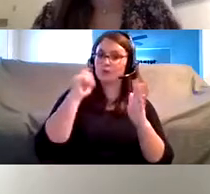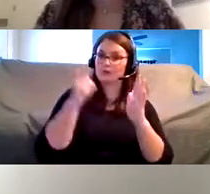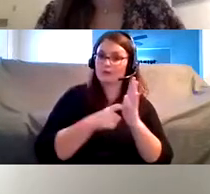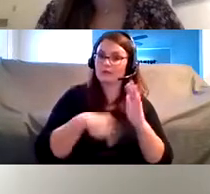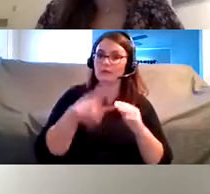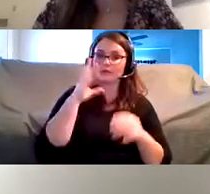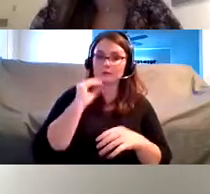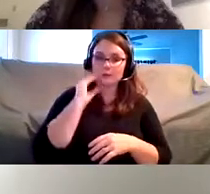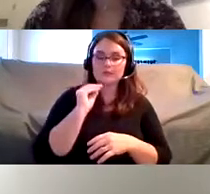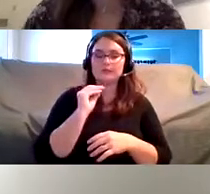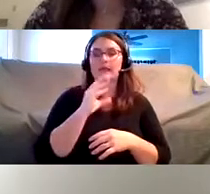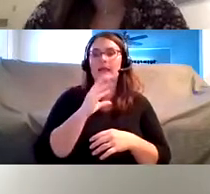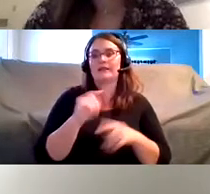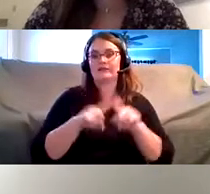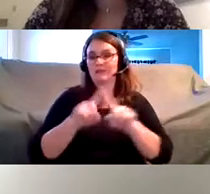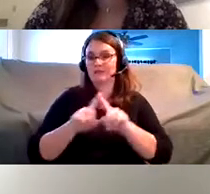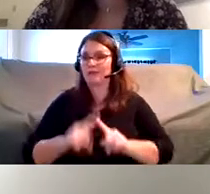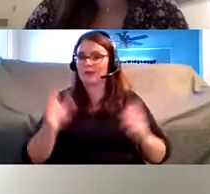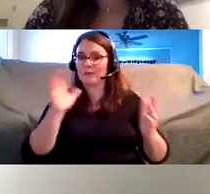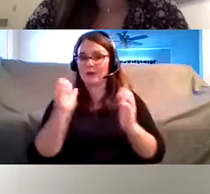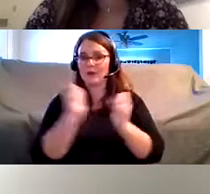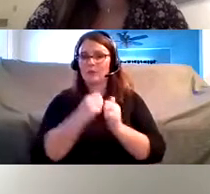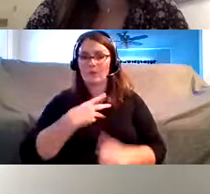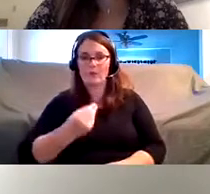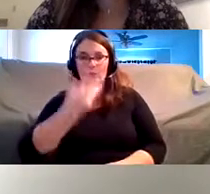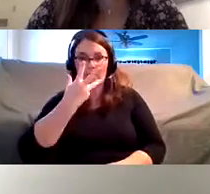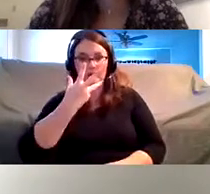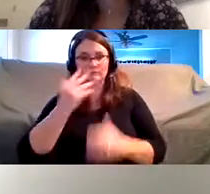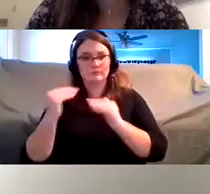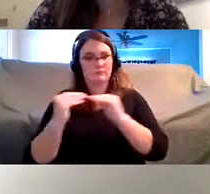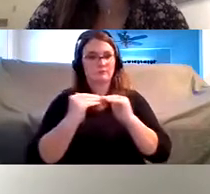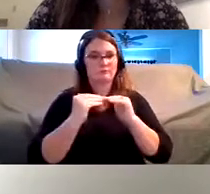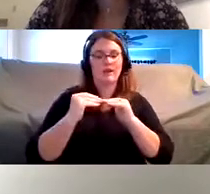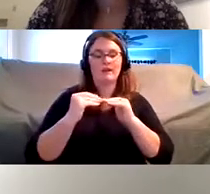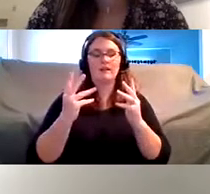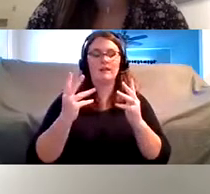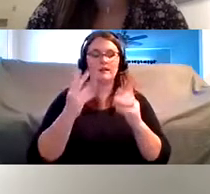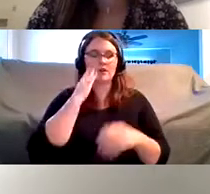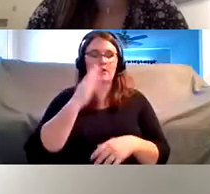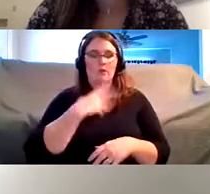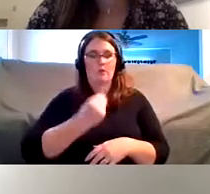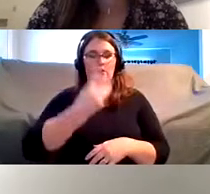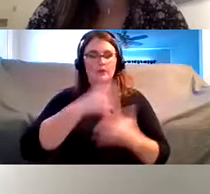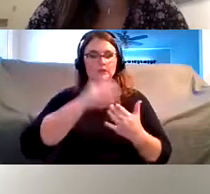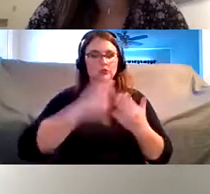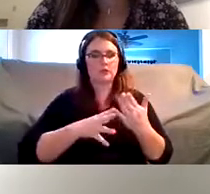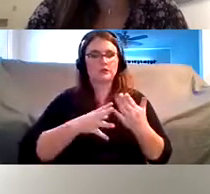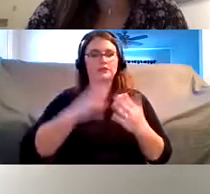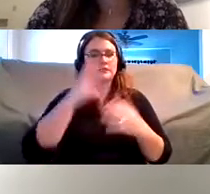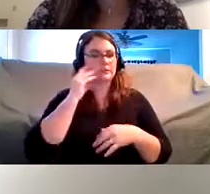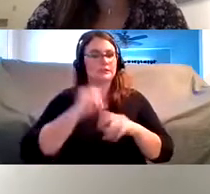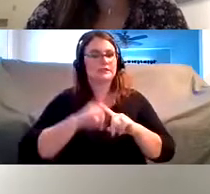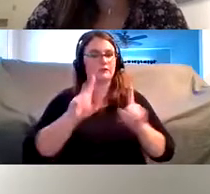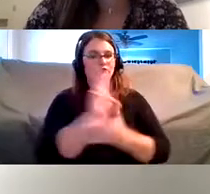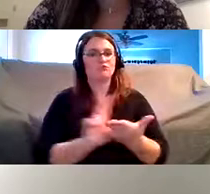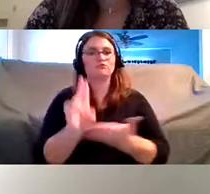white colleagues. And so knowing that white students experienced a very different university than I did and a very different graduate school